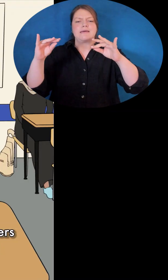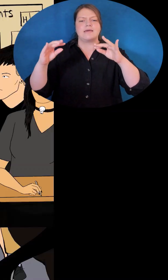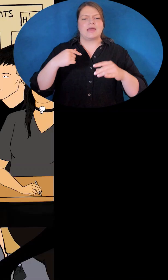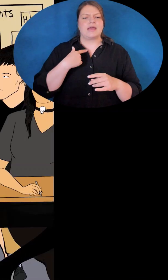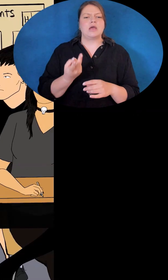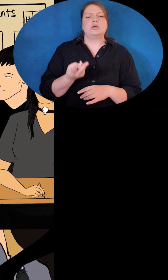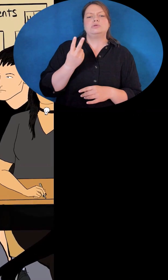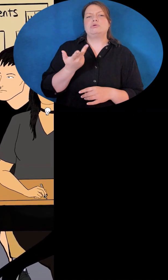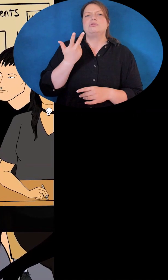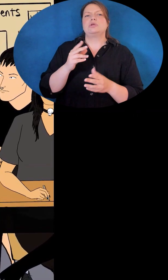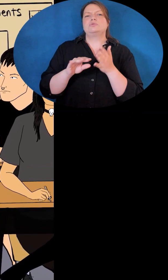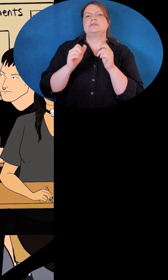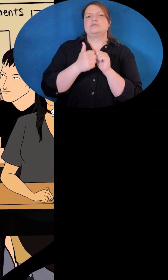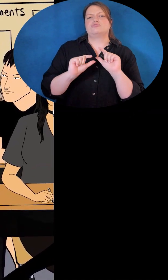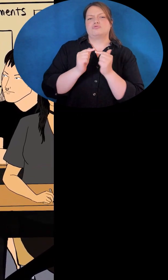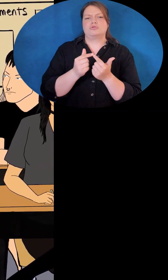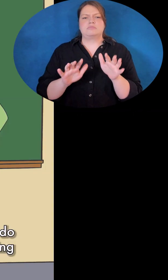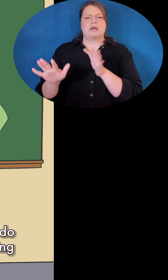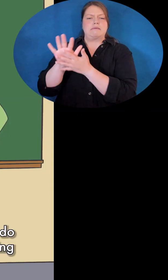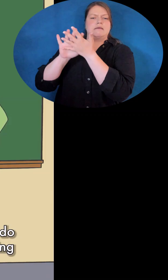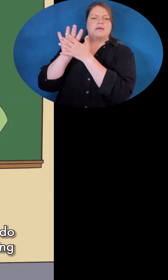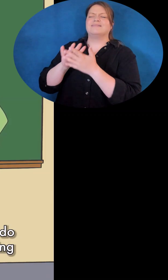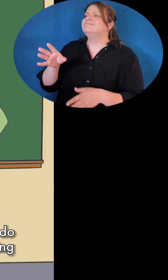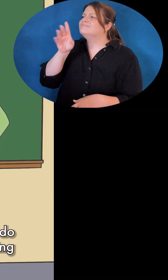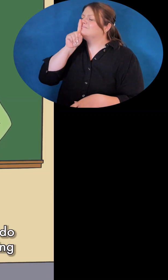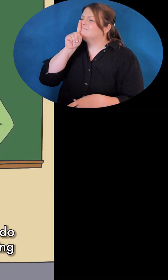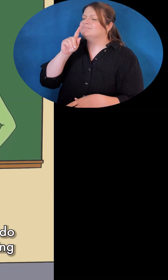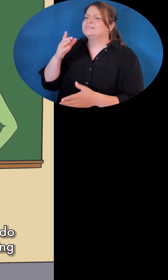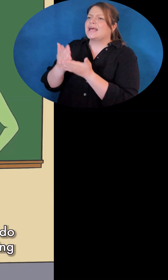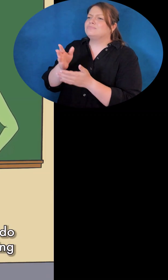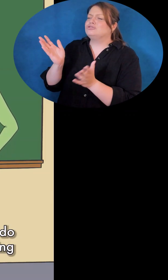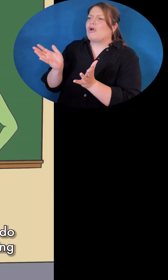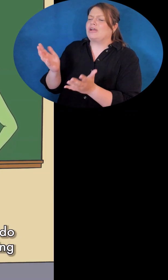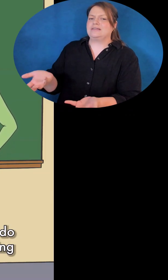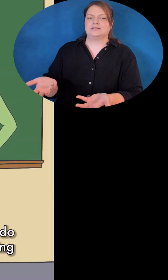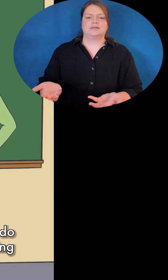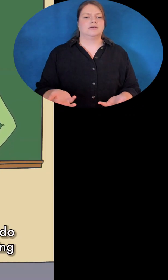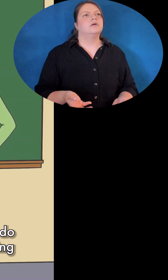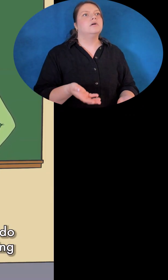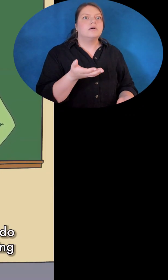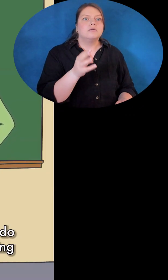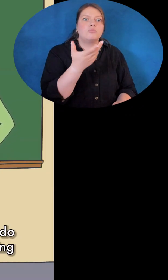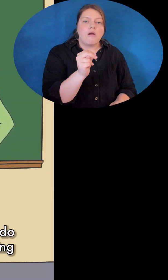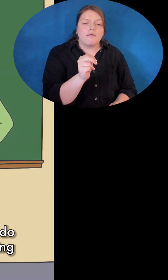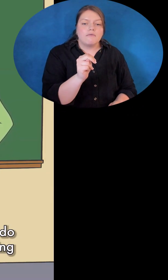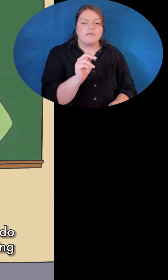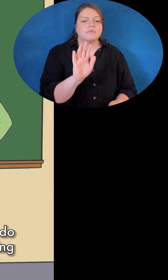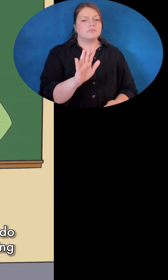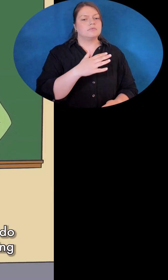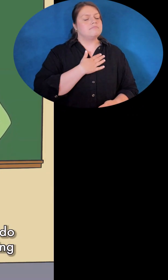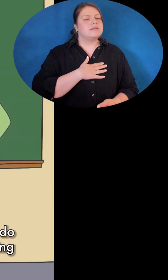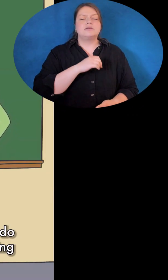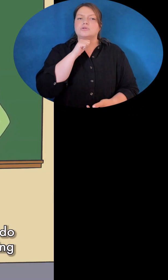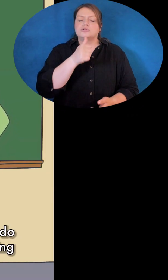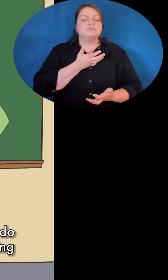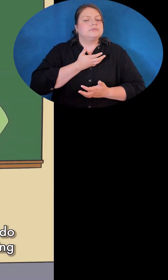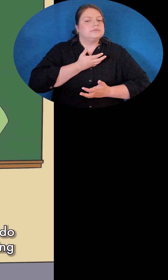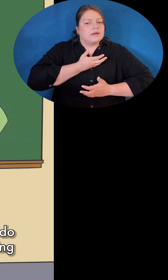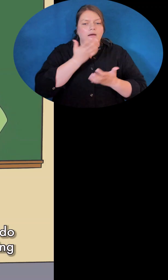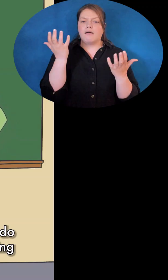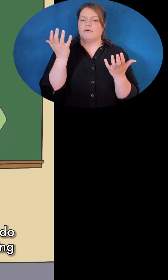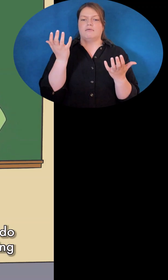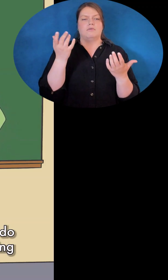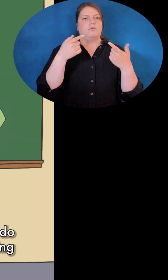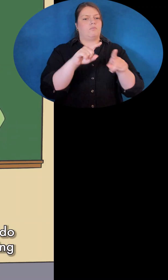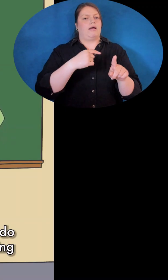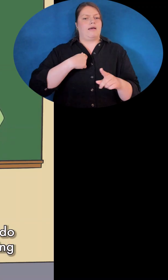each group. Hey, stop talking. Morgan, please do not raise your voice while I am giving